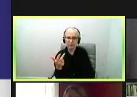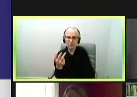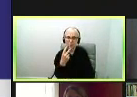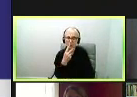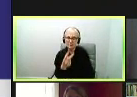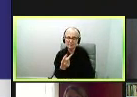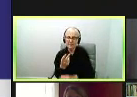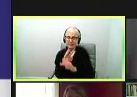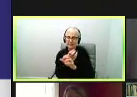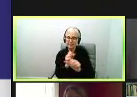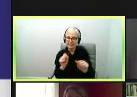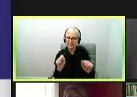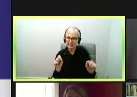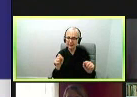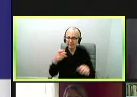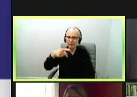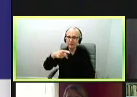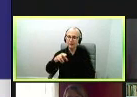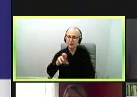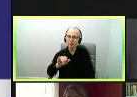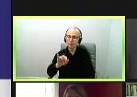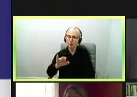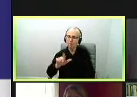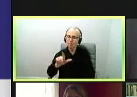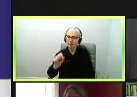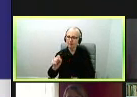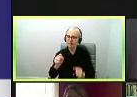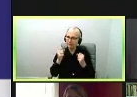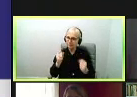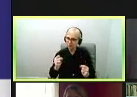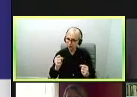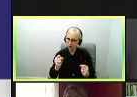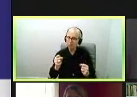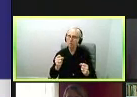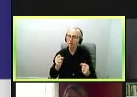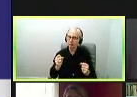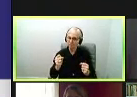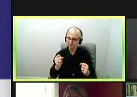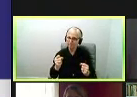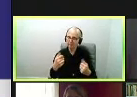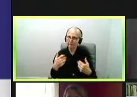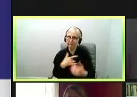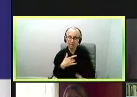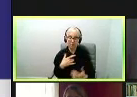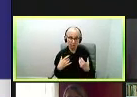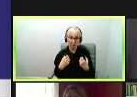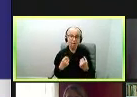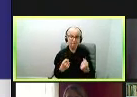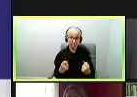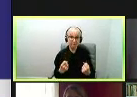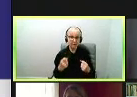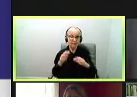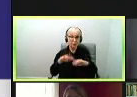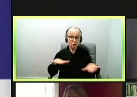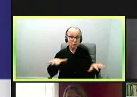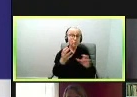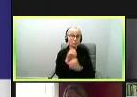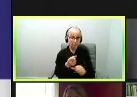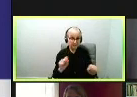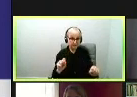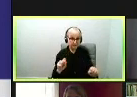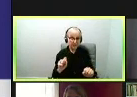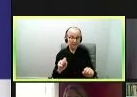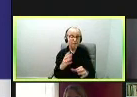safety profile as being strong. So we feel confident that children will be safe when they receive